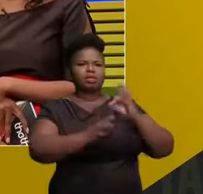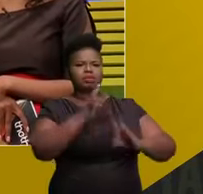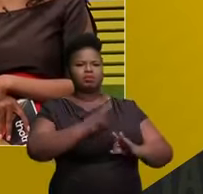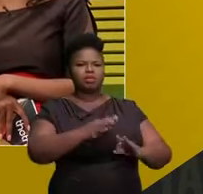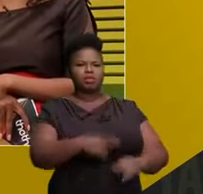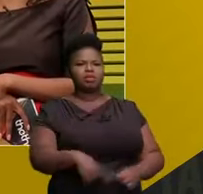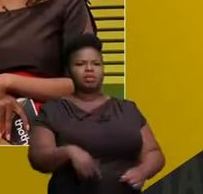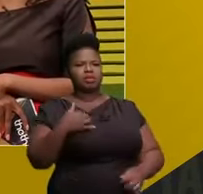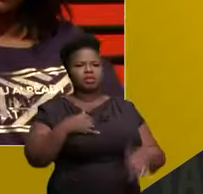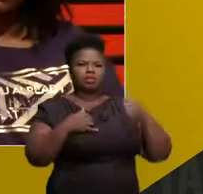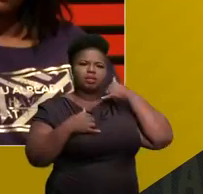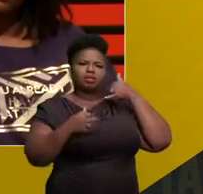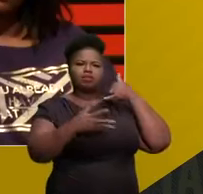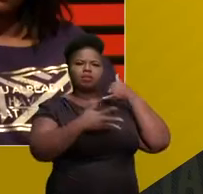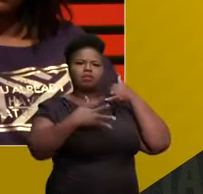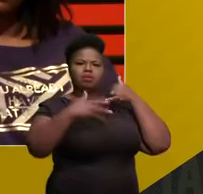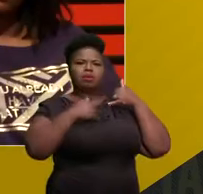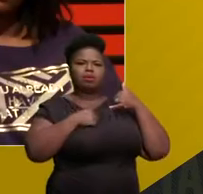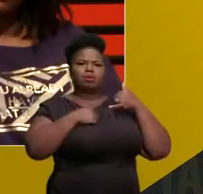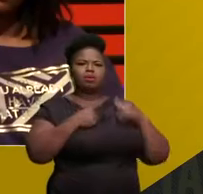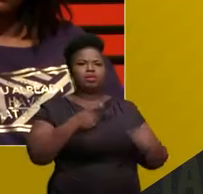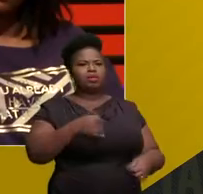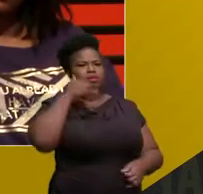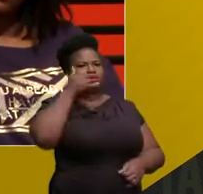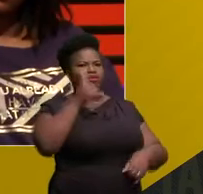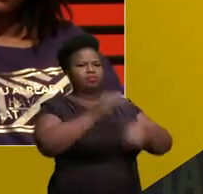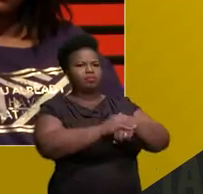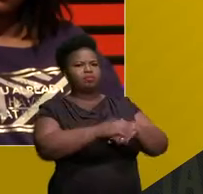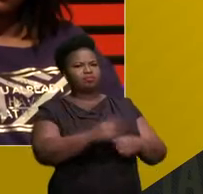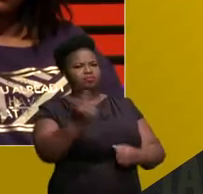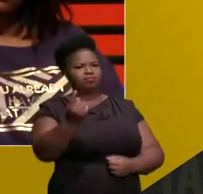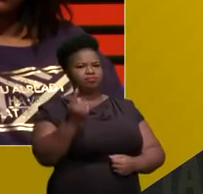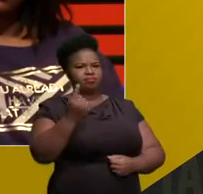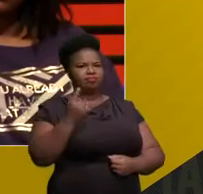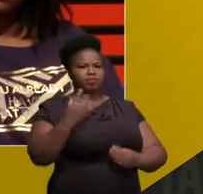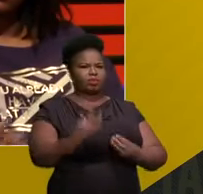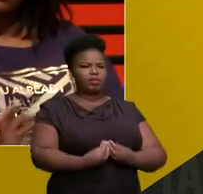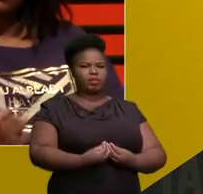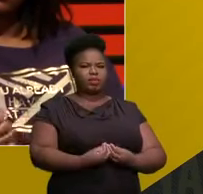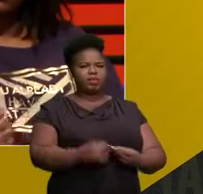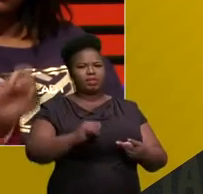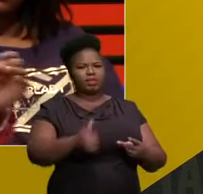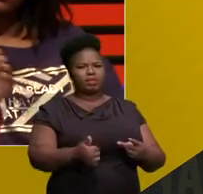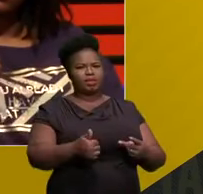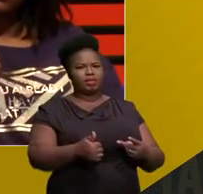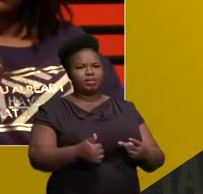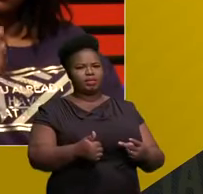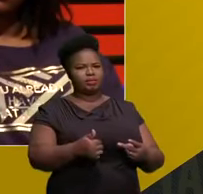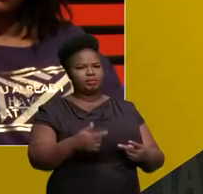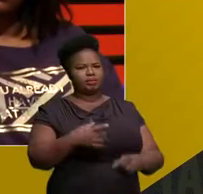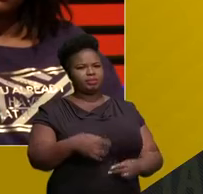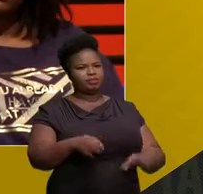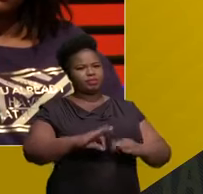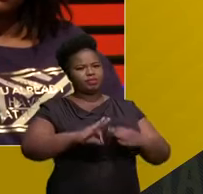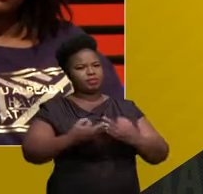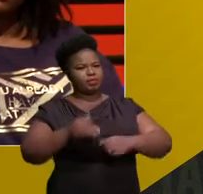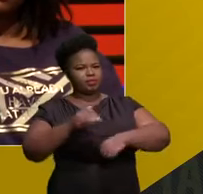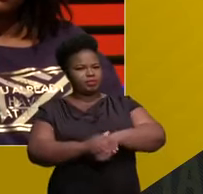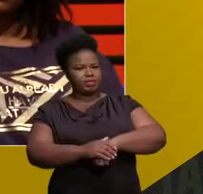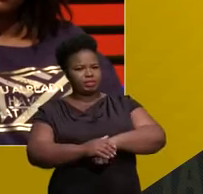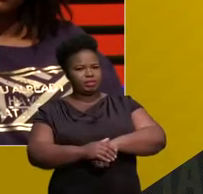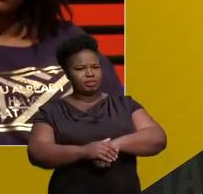ke fonele mwaka mwaka a fonele chomia chomia etle ho nna ke fonele this other family friend of